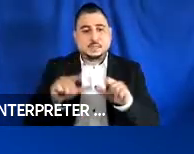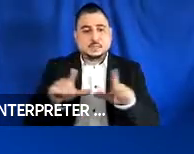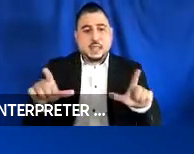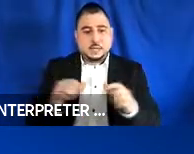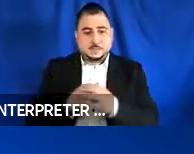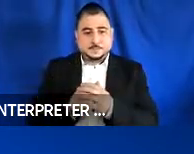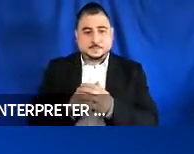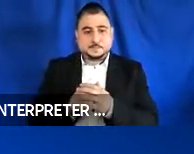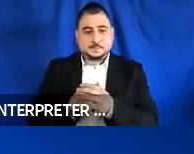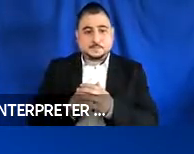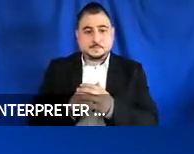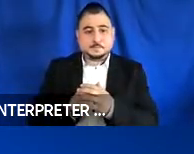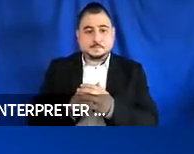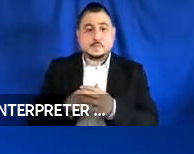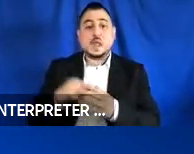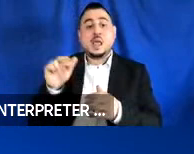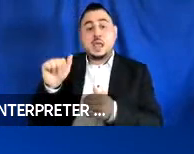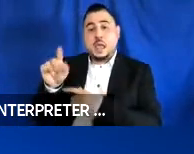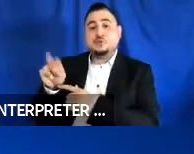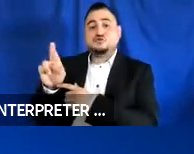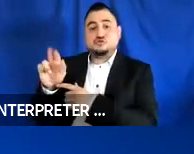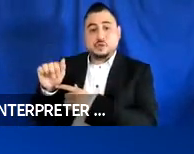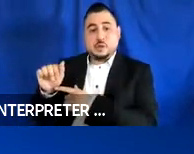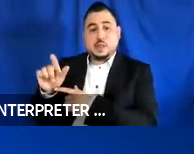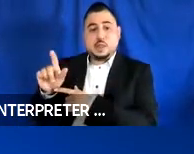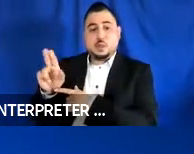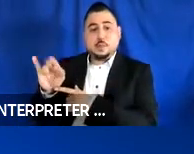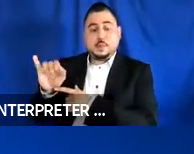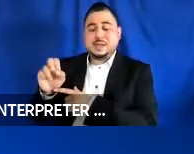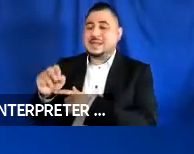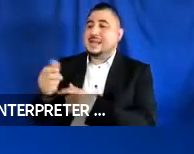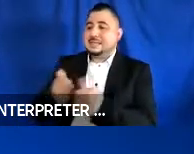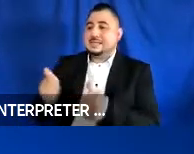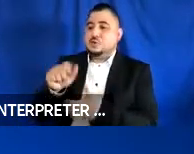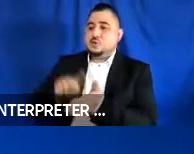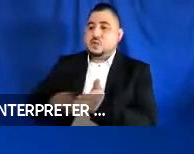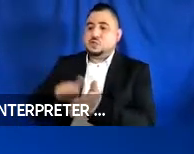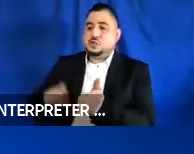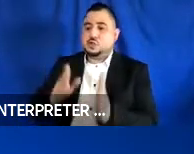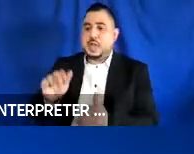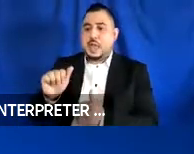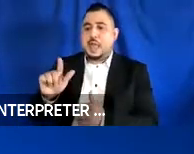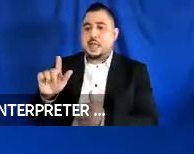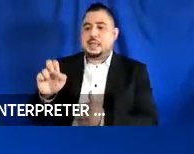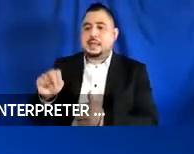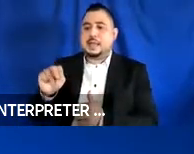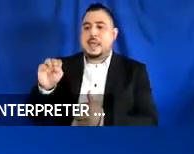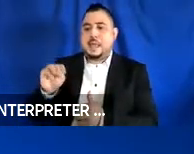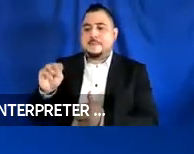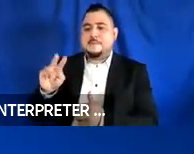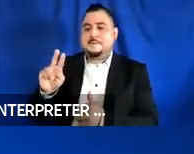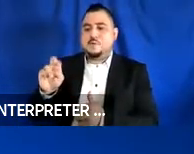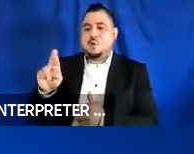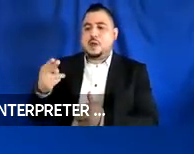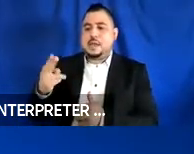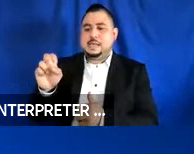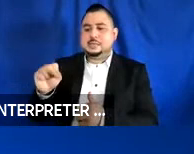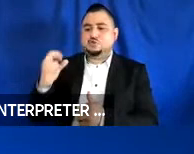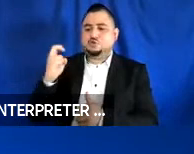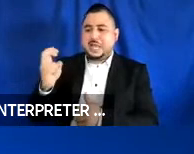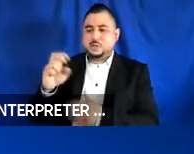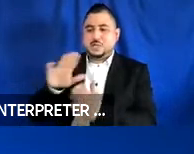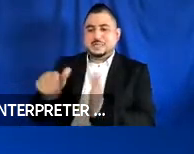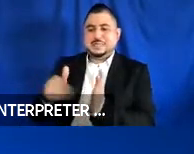please. Andrea Lubin is a senior researcher at the Alan M. Voorhees Transportation